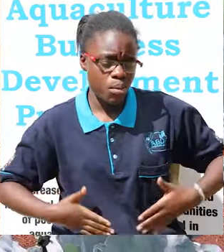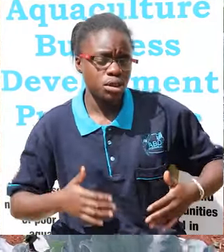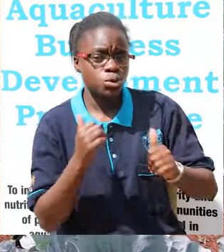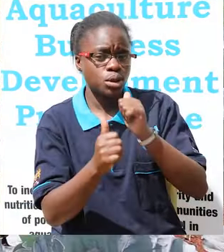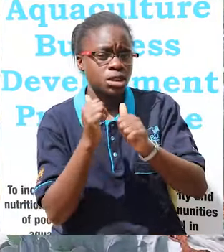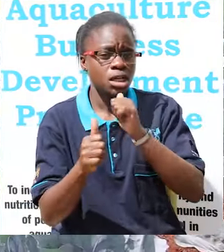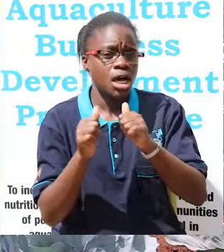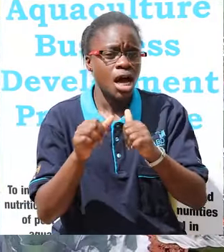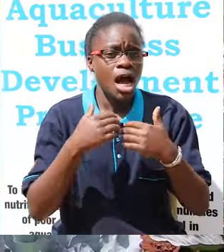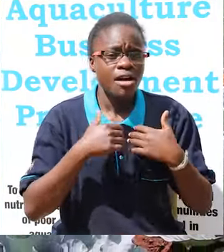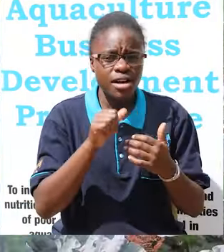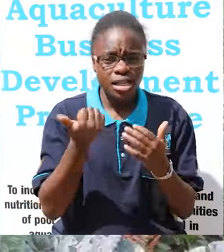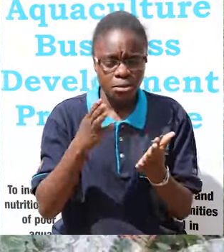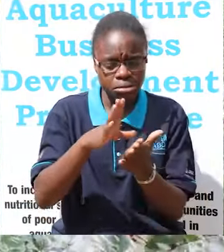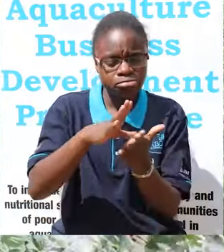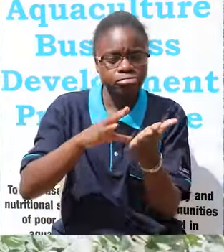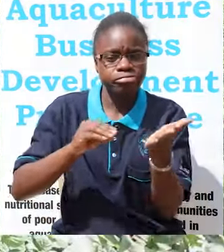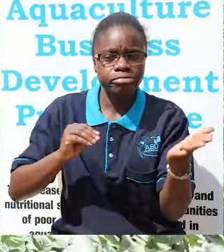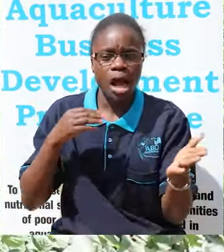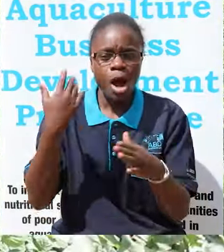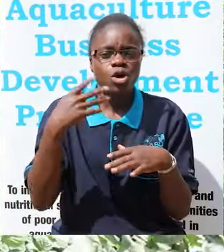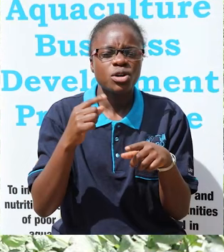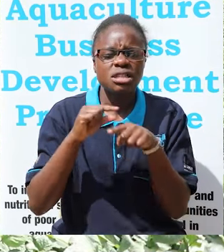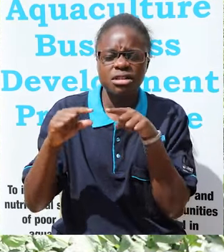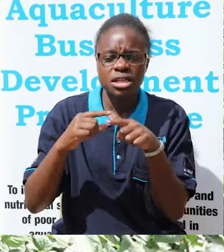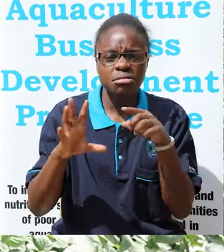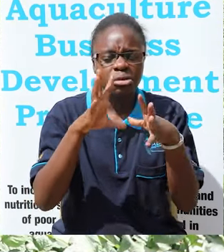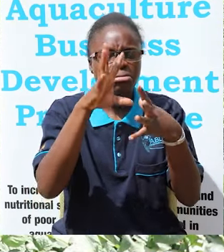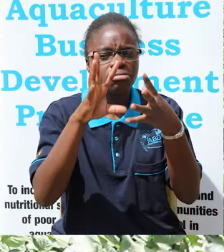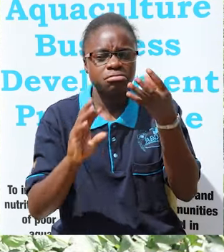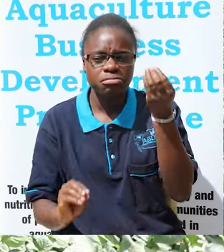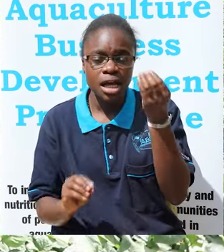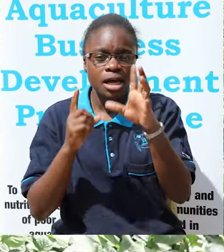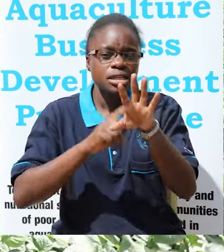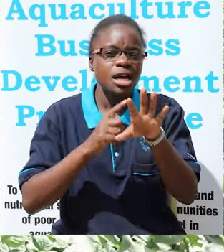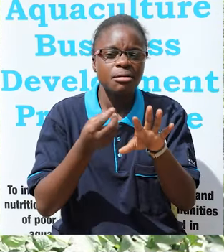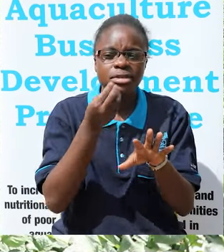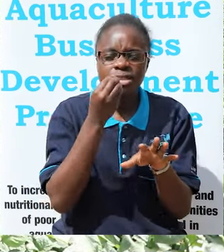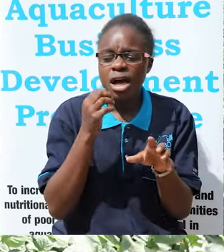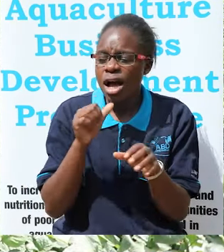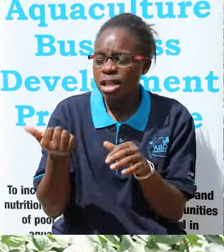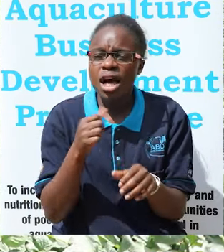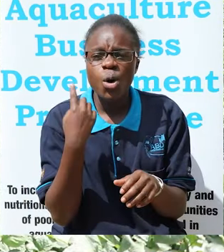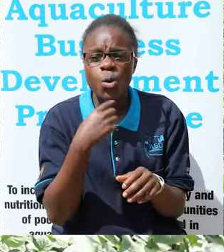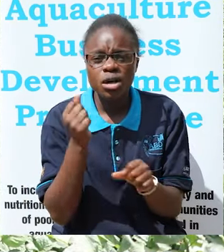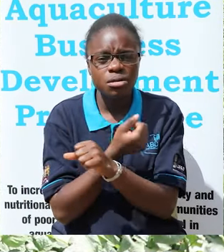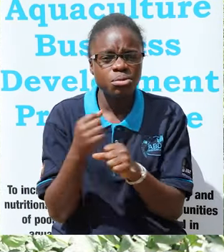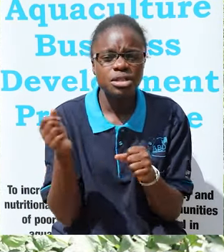very slimy, the juice mallow. It's usually very slimy. For those who cannot be able to manage